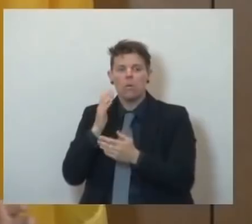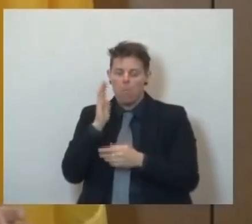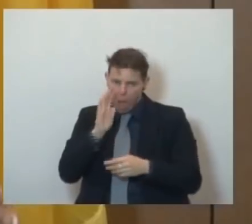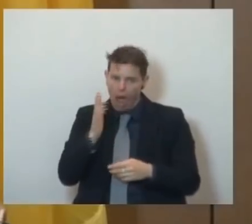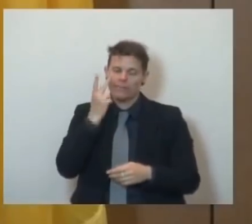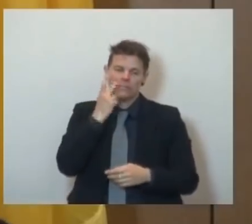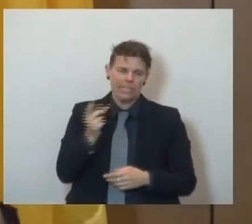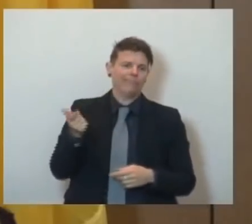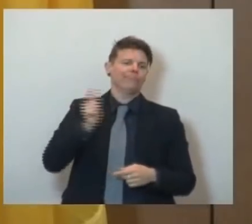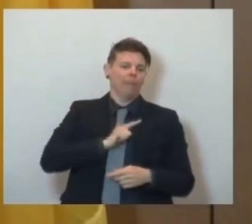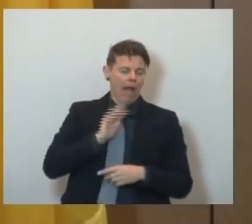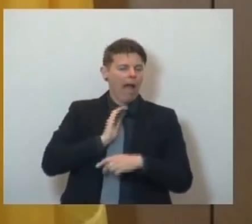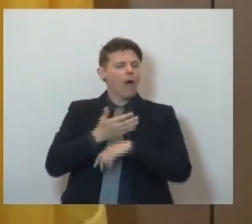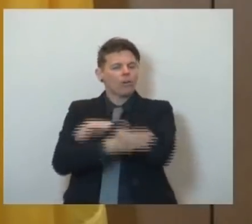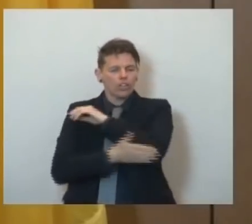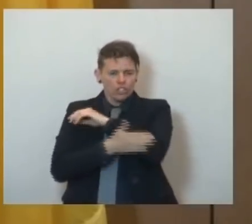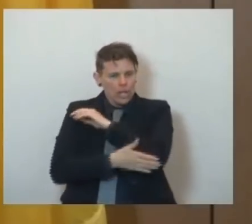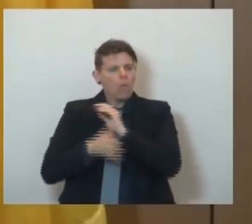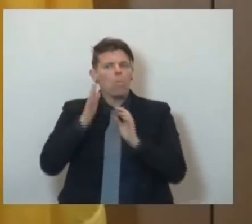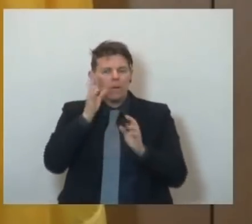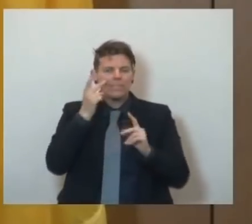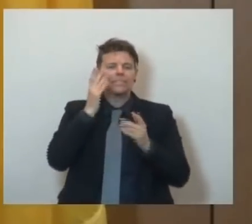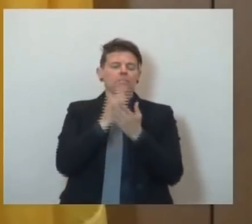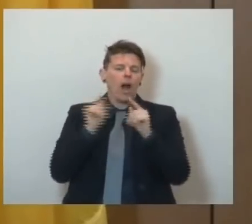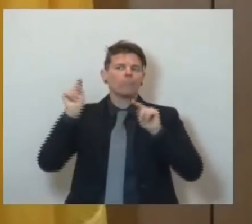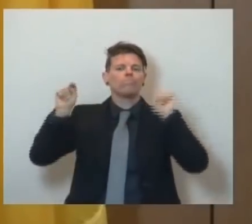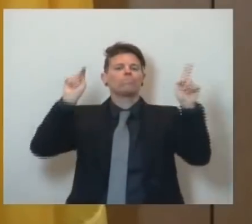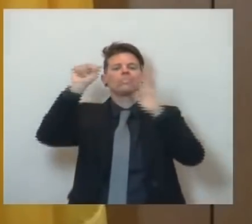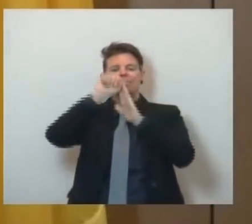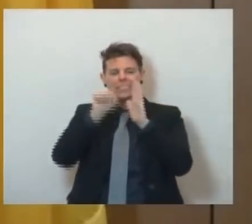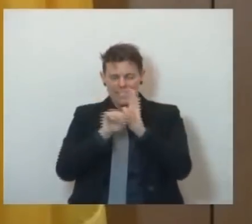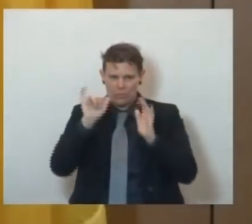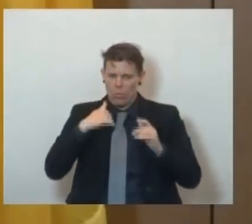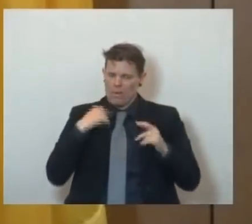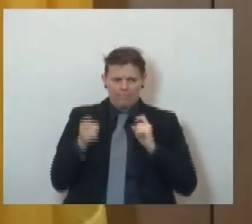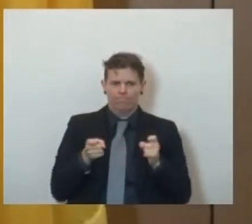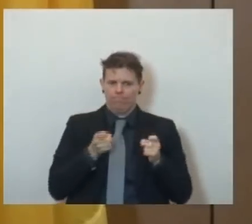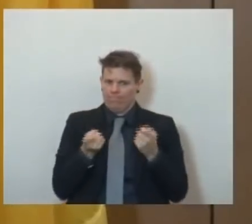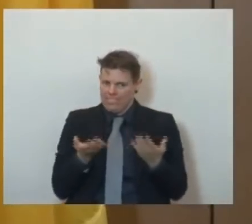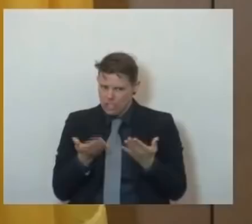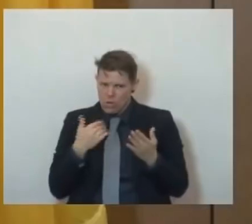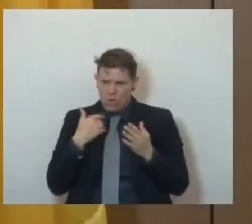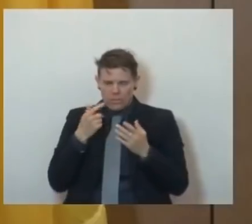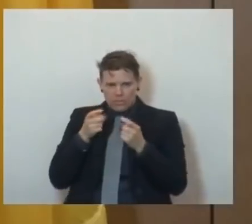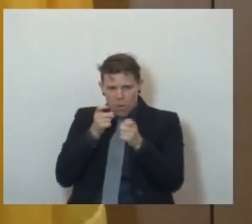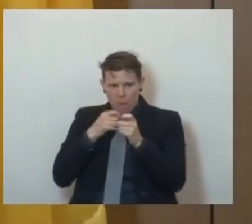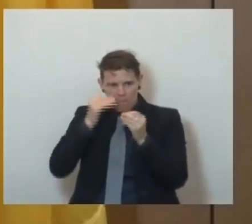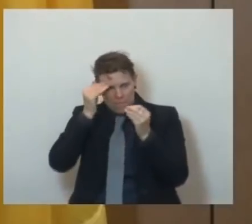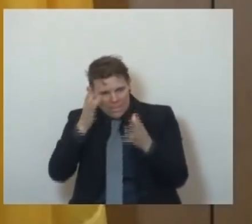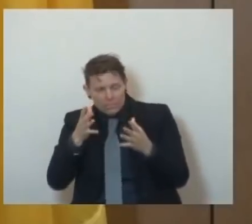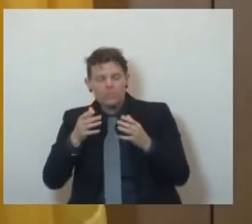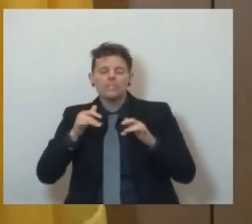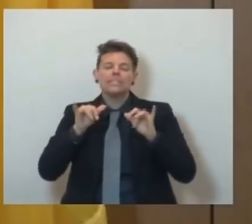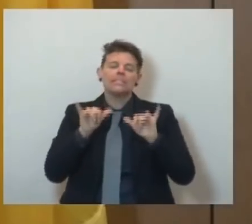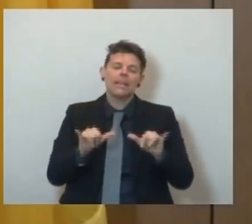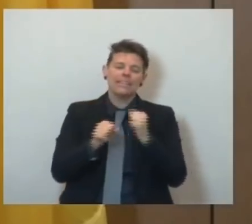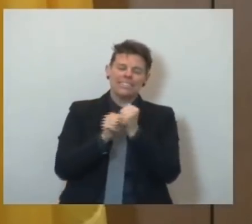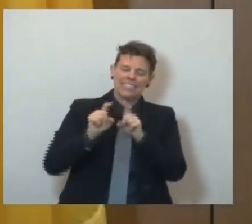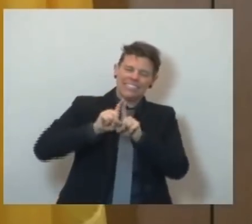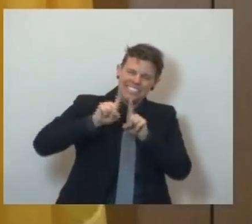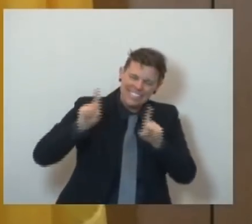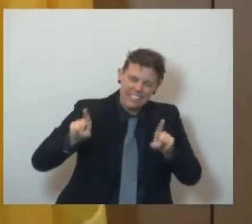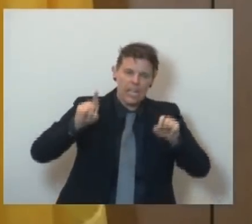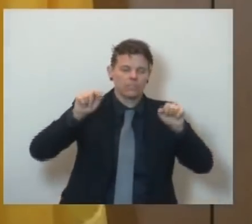So we're all trying to manage the information and to do it as safely as possible, because